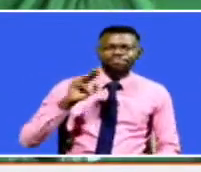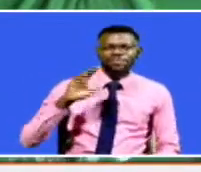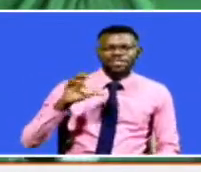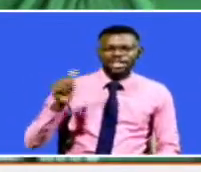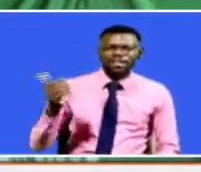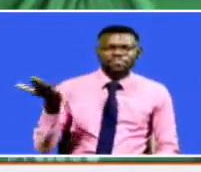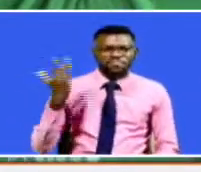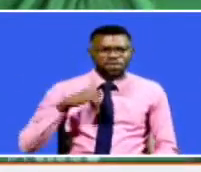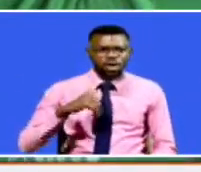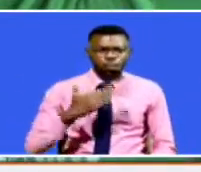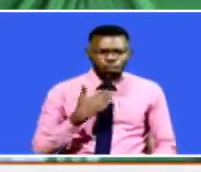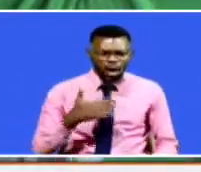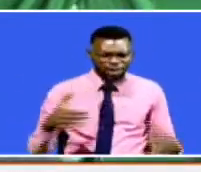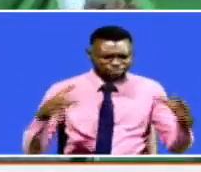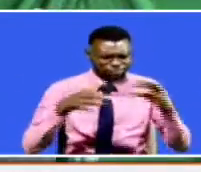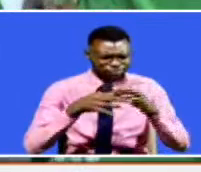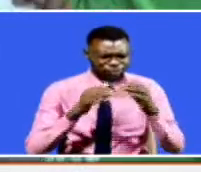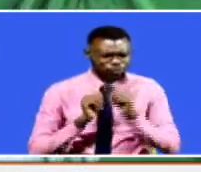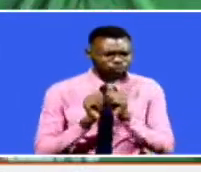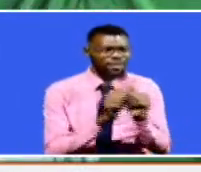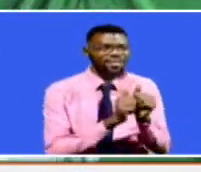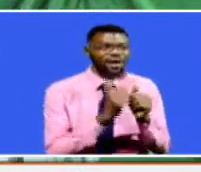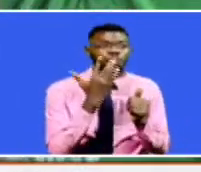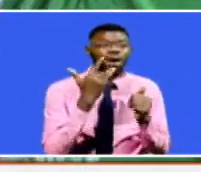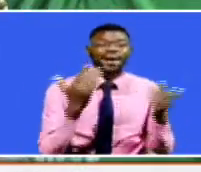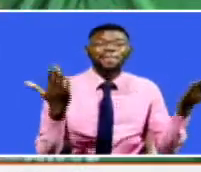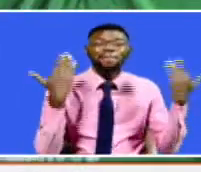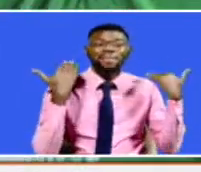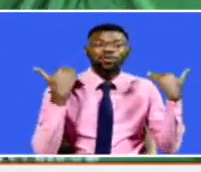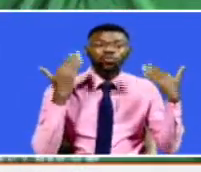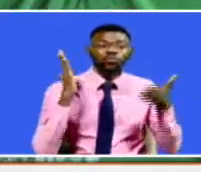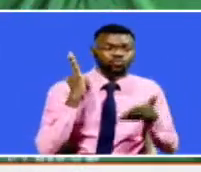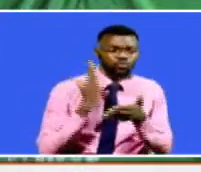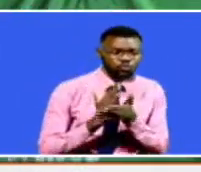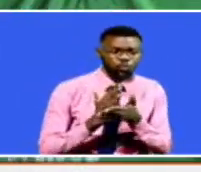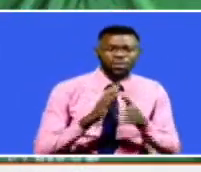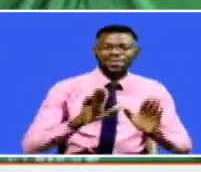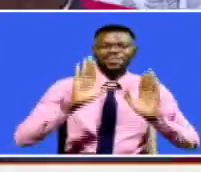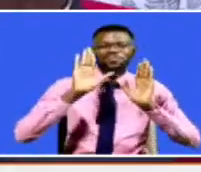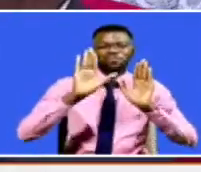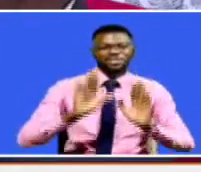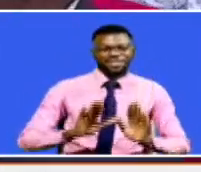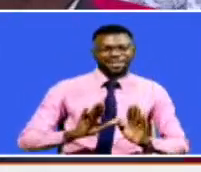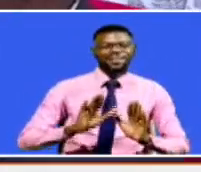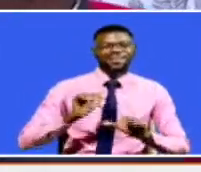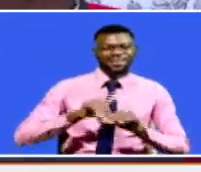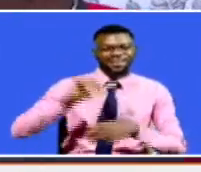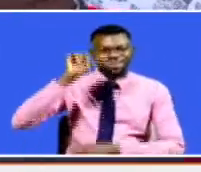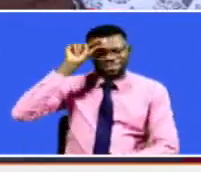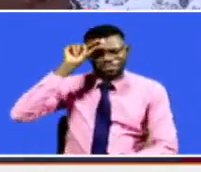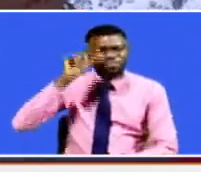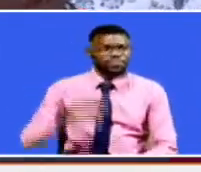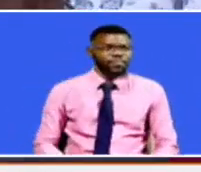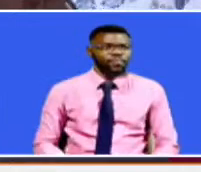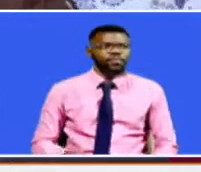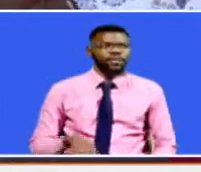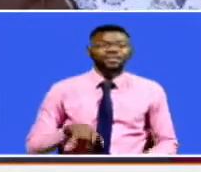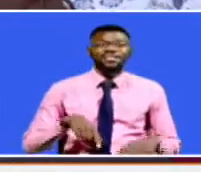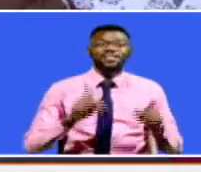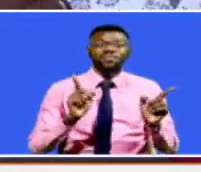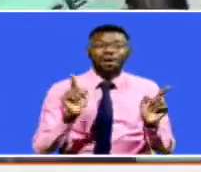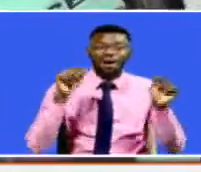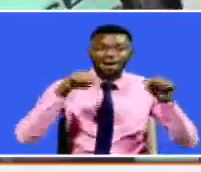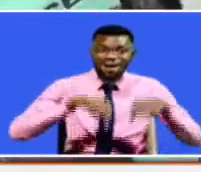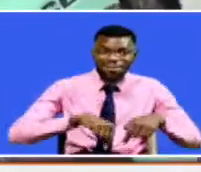nijaribu kuwarudisha pamoja, kwa sababu Meru County is also very important to our administration. Gachagua was speaking at St. Anthony